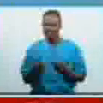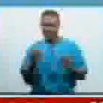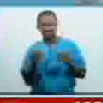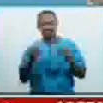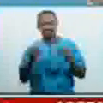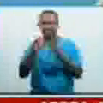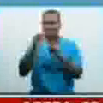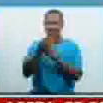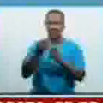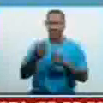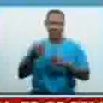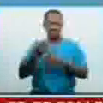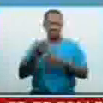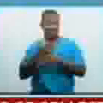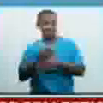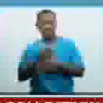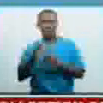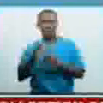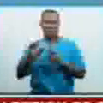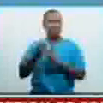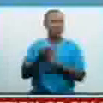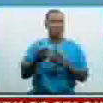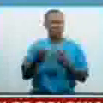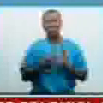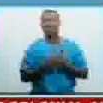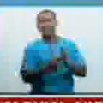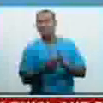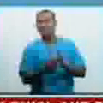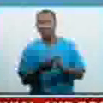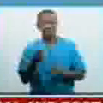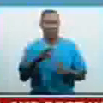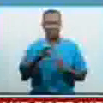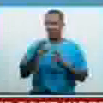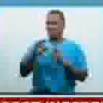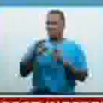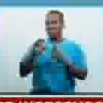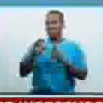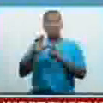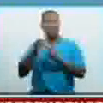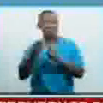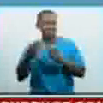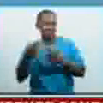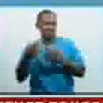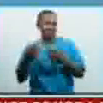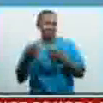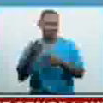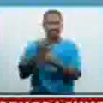of German cultural products or about the promotion of the German language, but it really